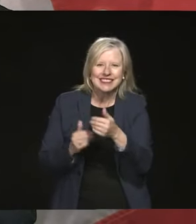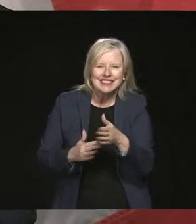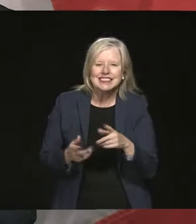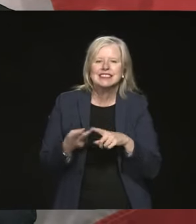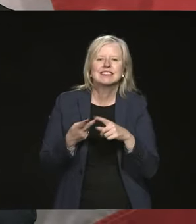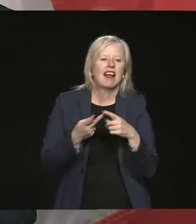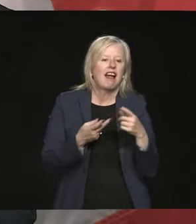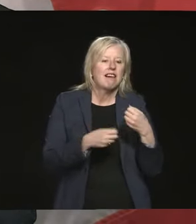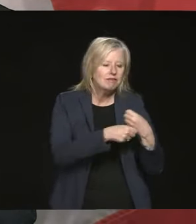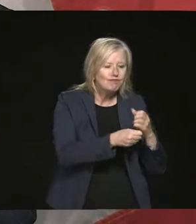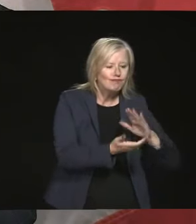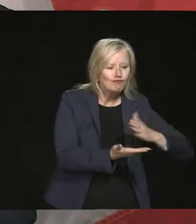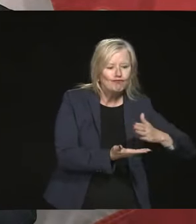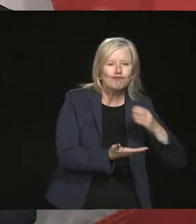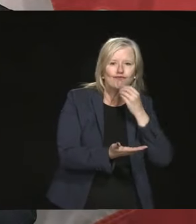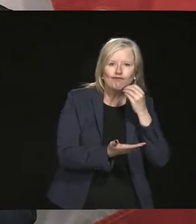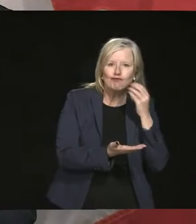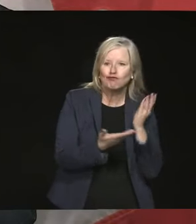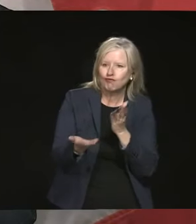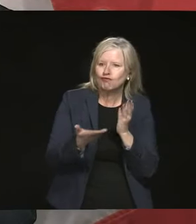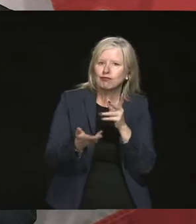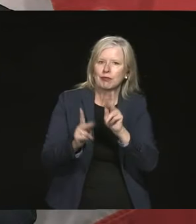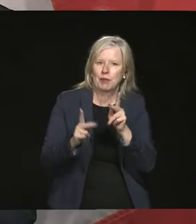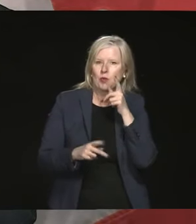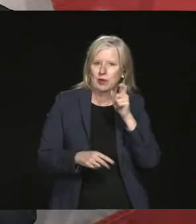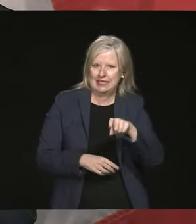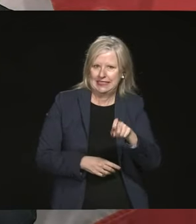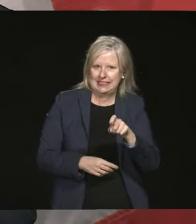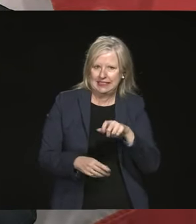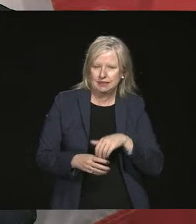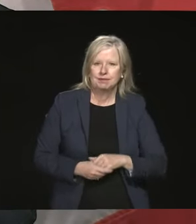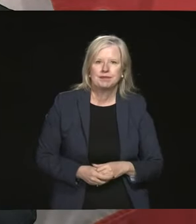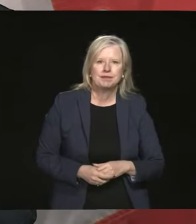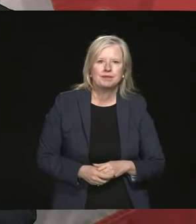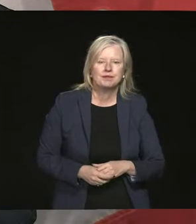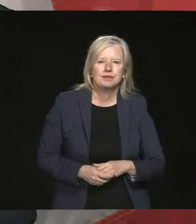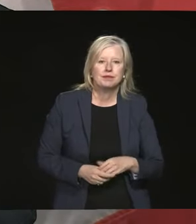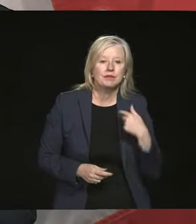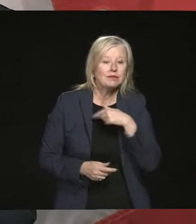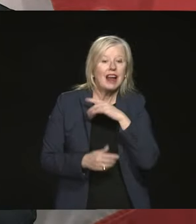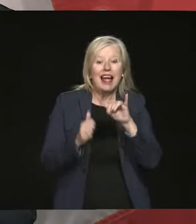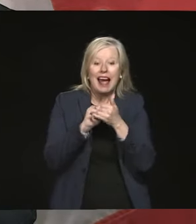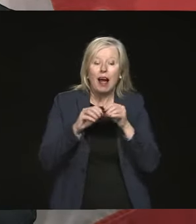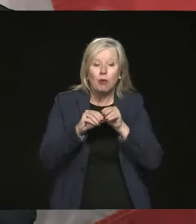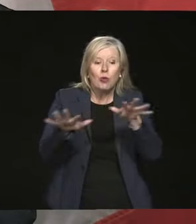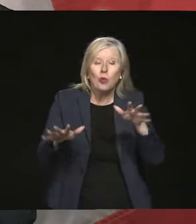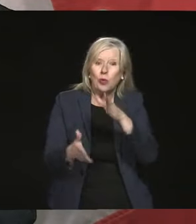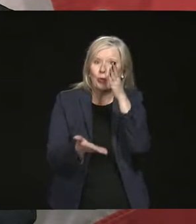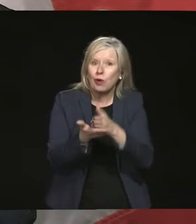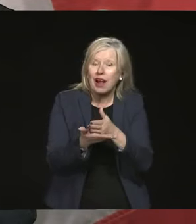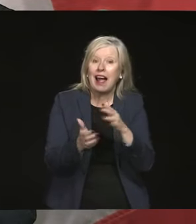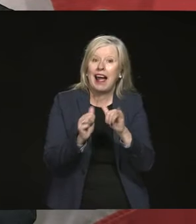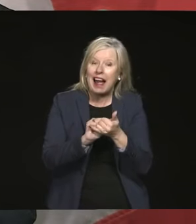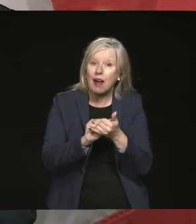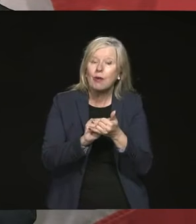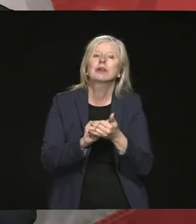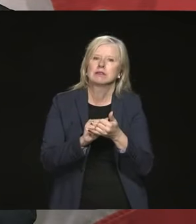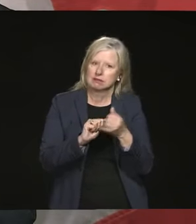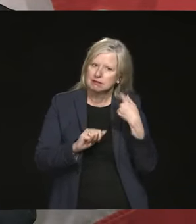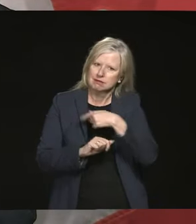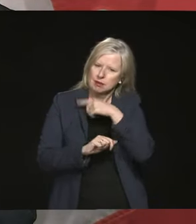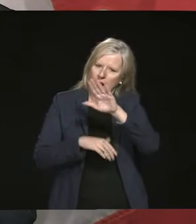those in need. Nous ne pourrons pas écraser cette We courbe cannot tant crush et this aussi curve longtemps que tout unless le monde ne and sera pas until pris en charge. everyone is looked after. En